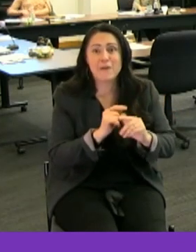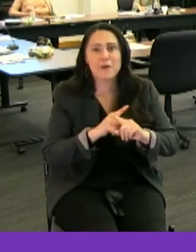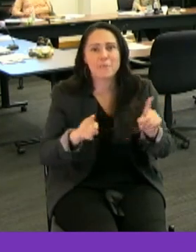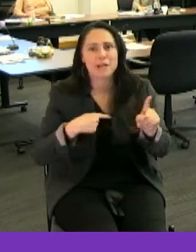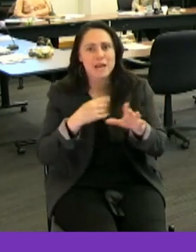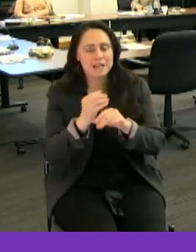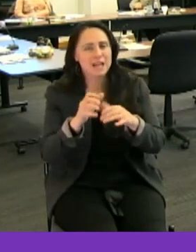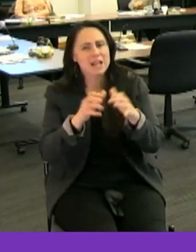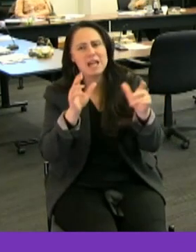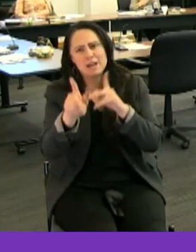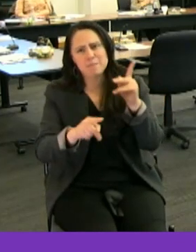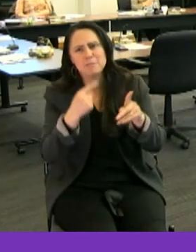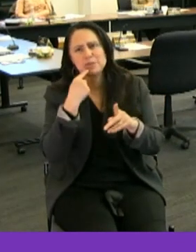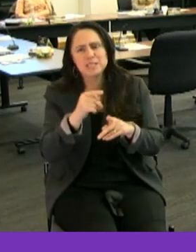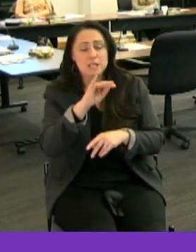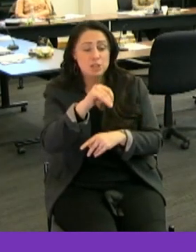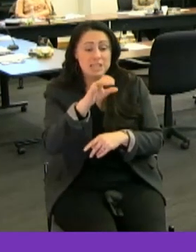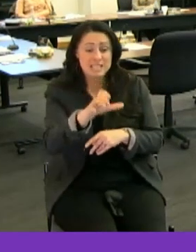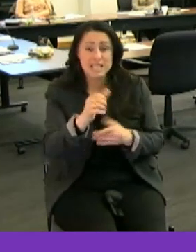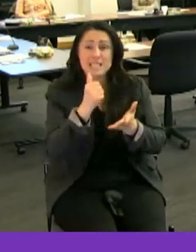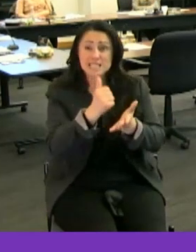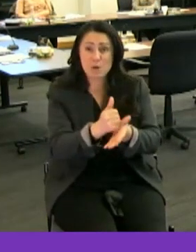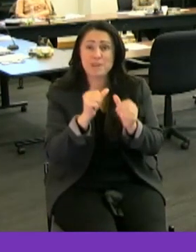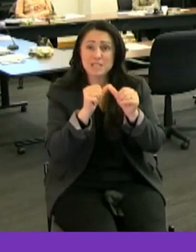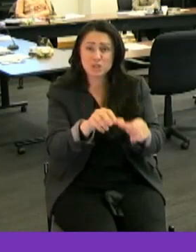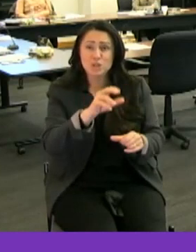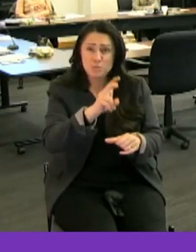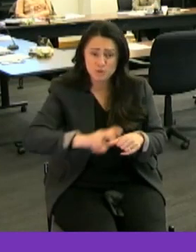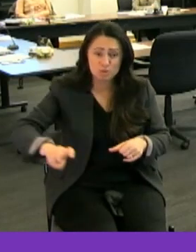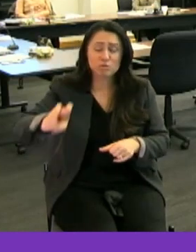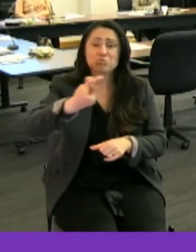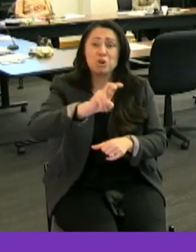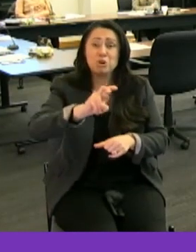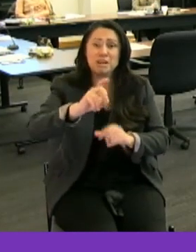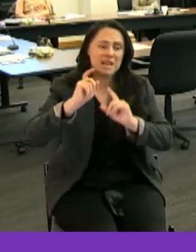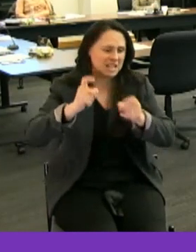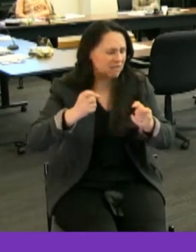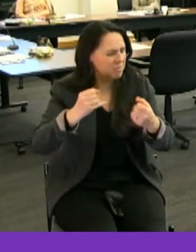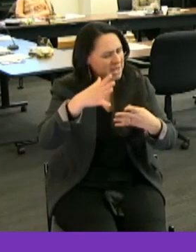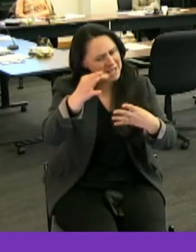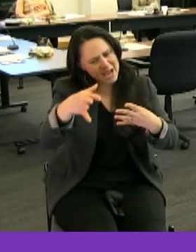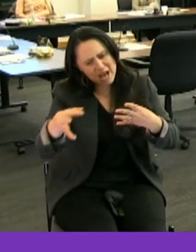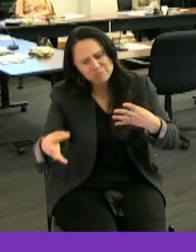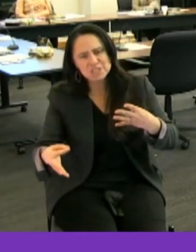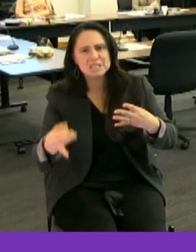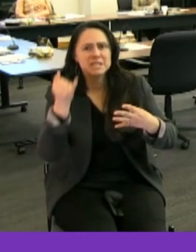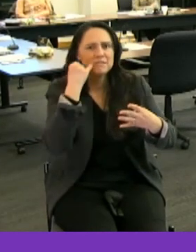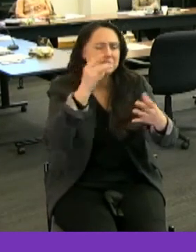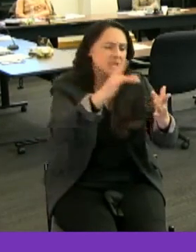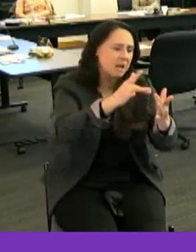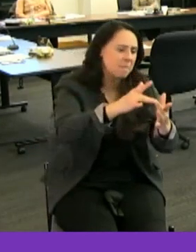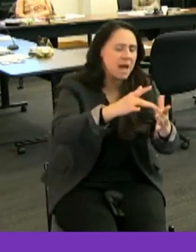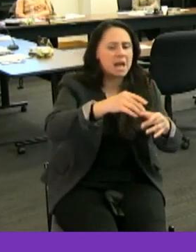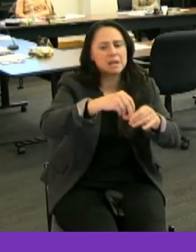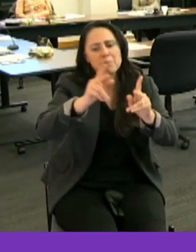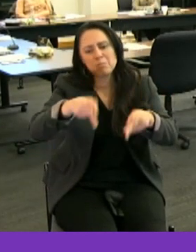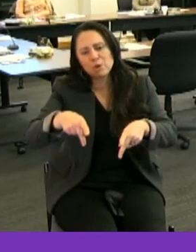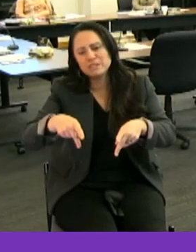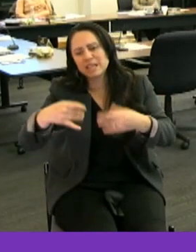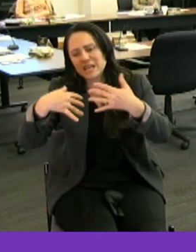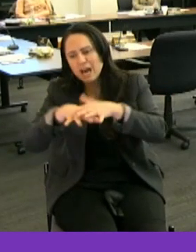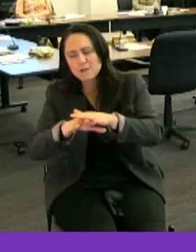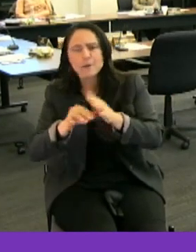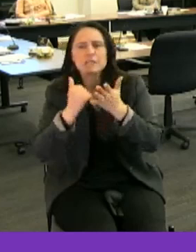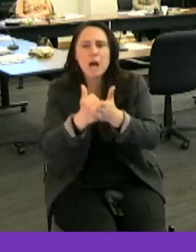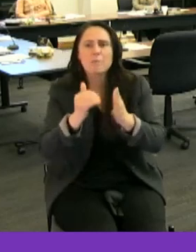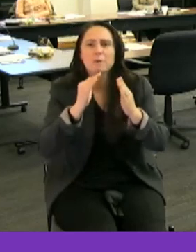did get a lot of people saying JJC has helped them continue their journey, giving them a lot of options, whether it be online, in-person, hybrid, to help them continue